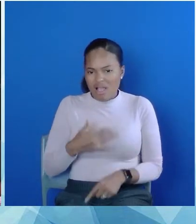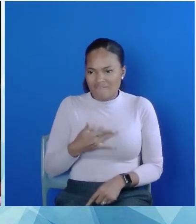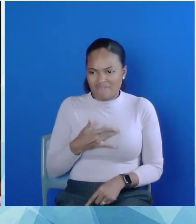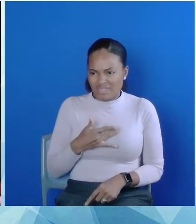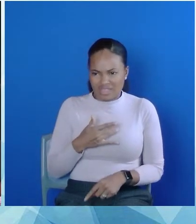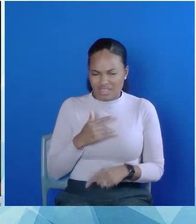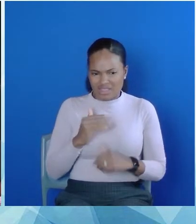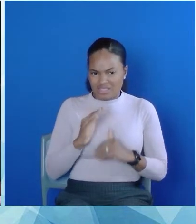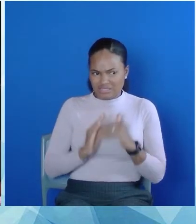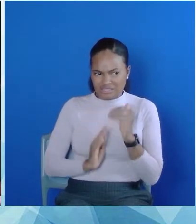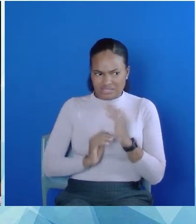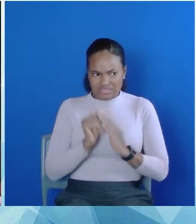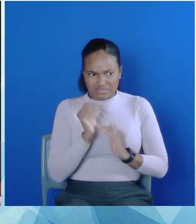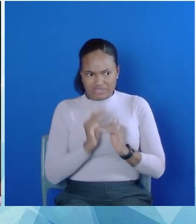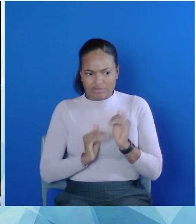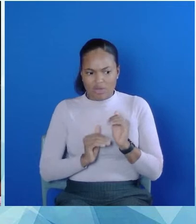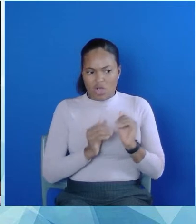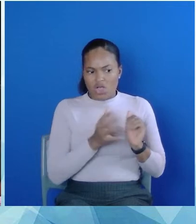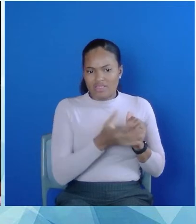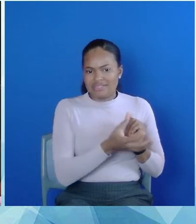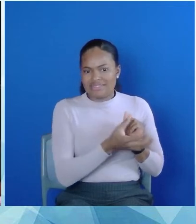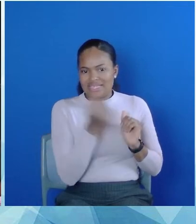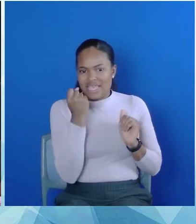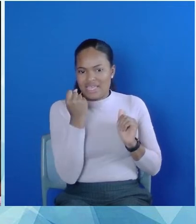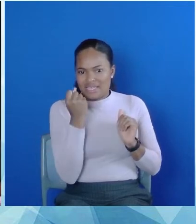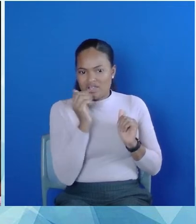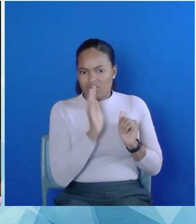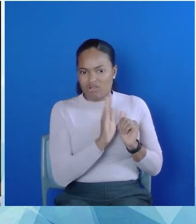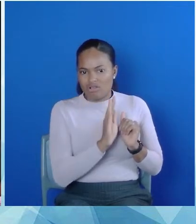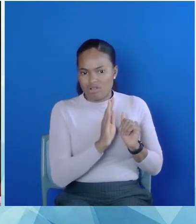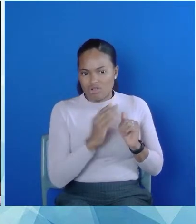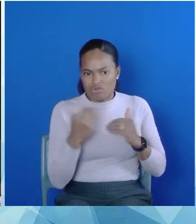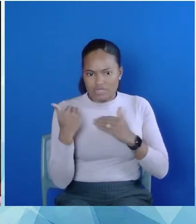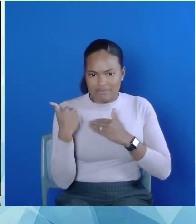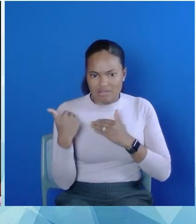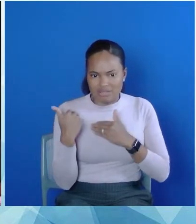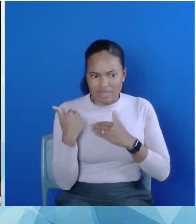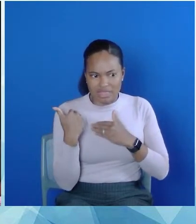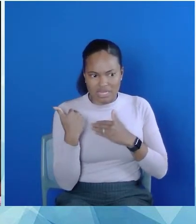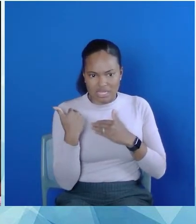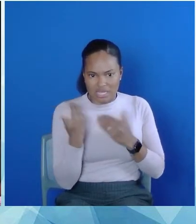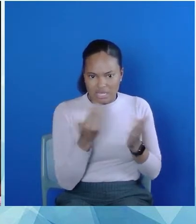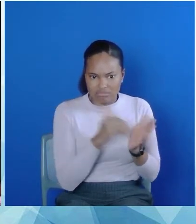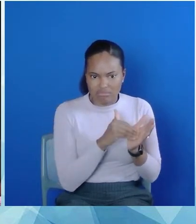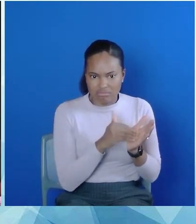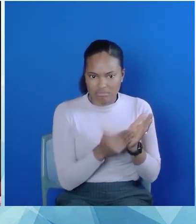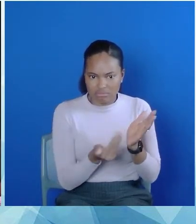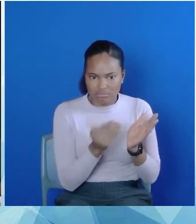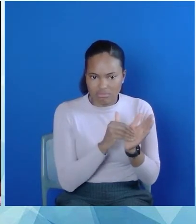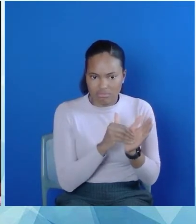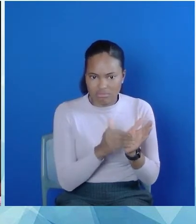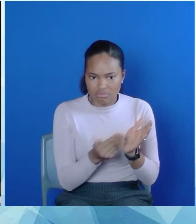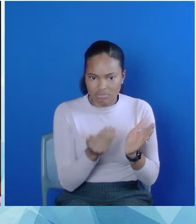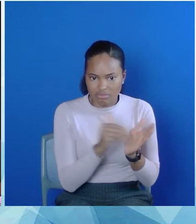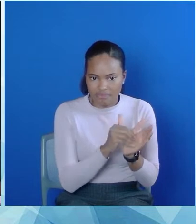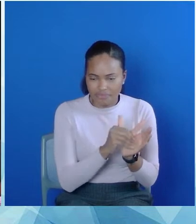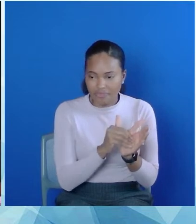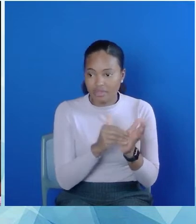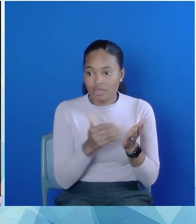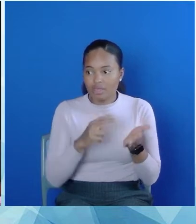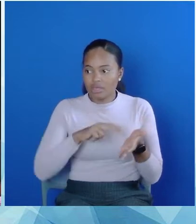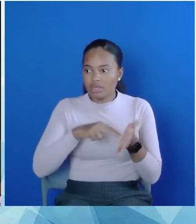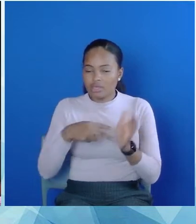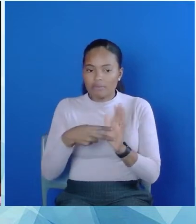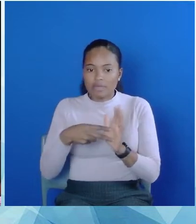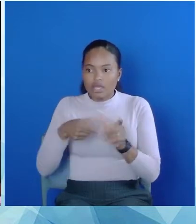away responsibility after responsibility. As far as when contracts are renewed, we have to get